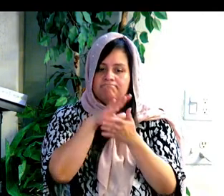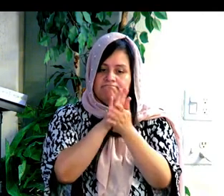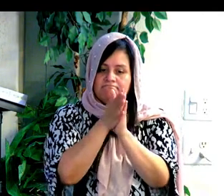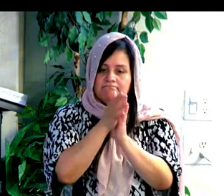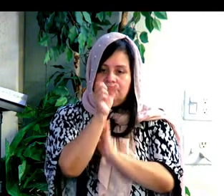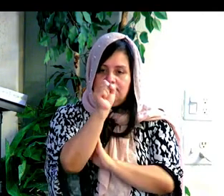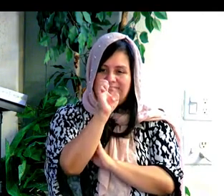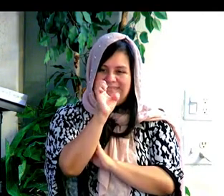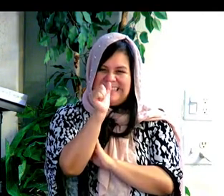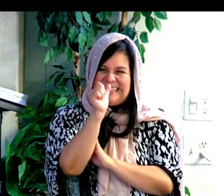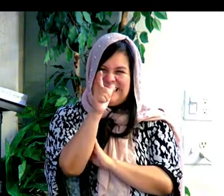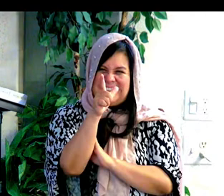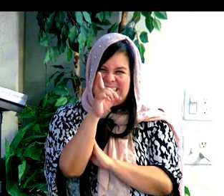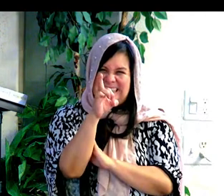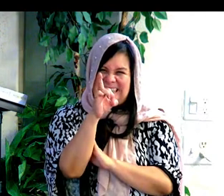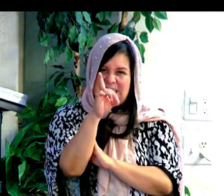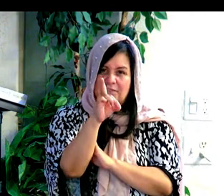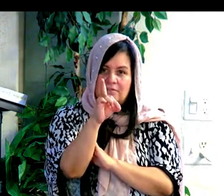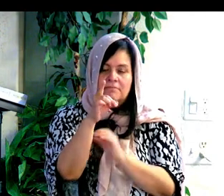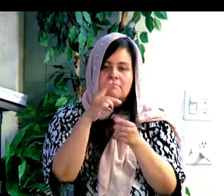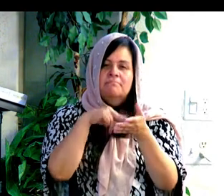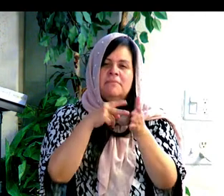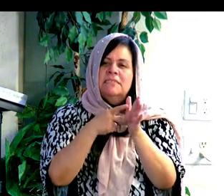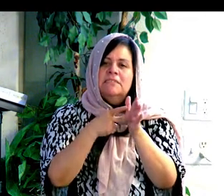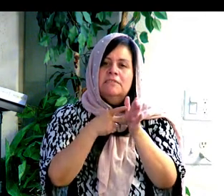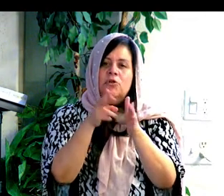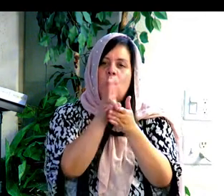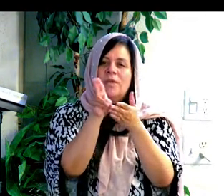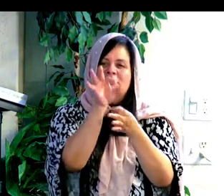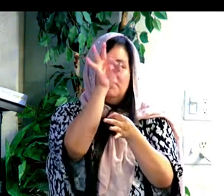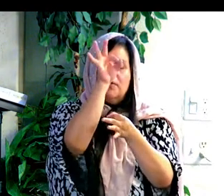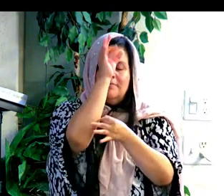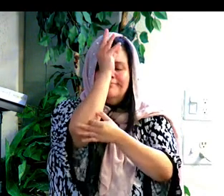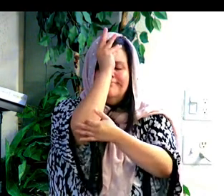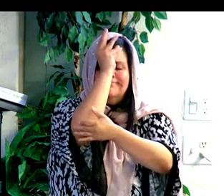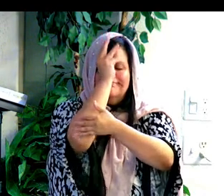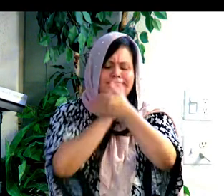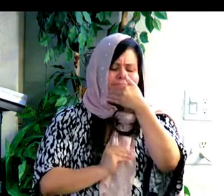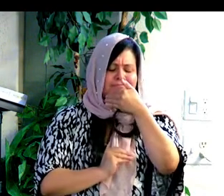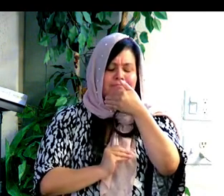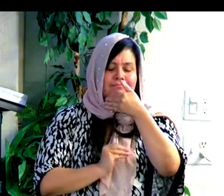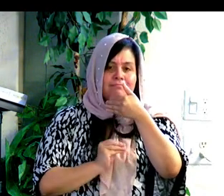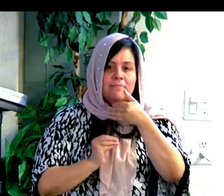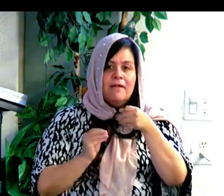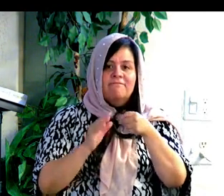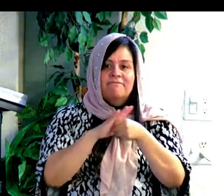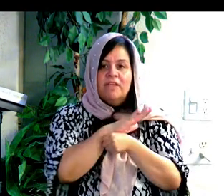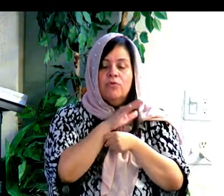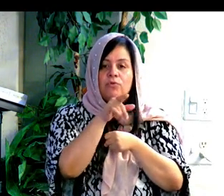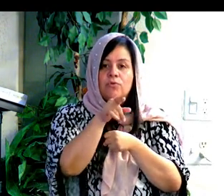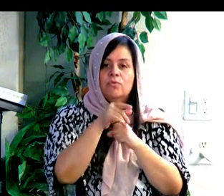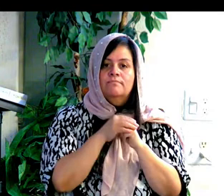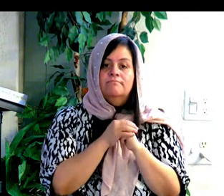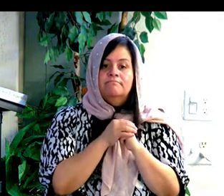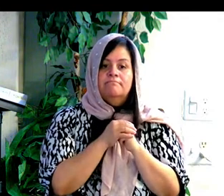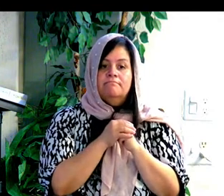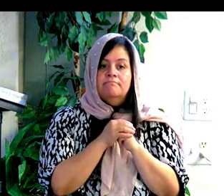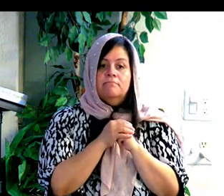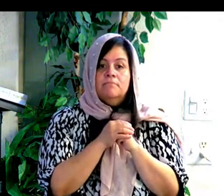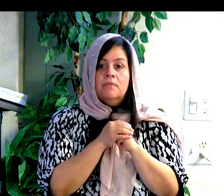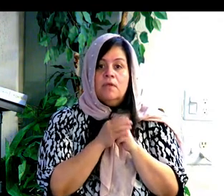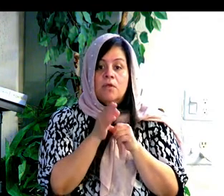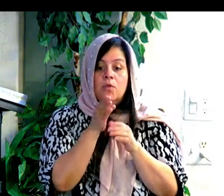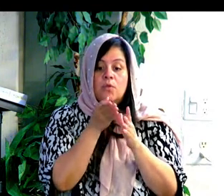By the Holy Spirit. Por medio del Espíritu Santo. By the promise of the Messiah. Por medio de la